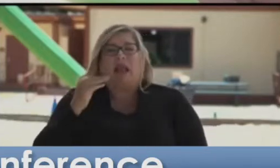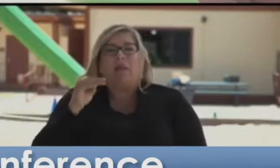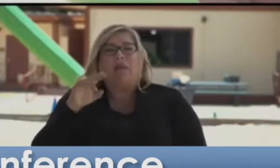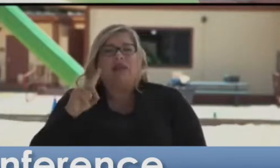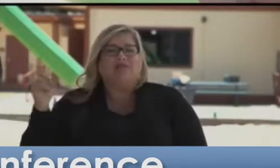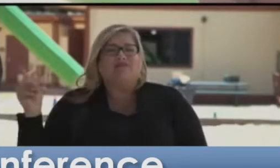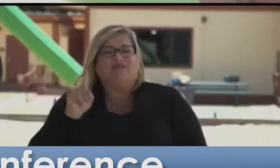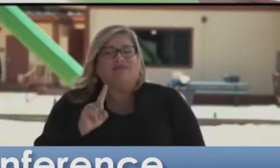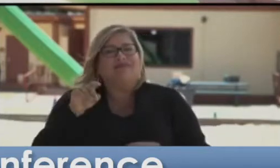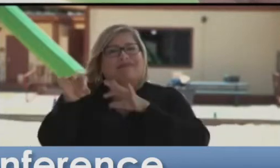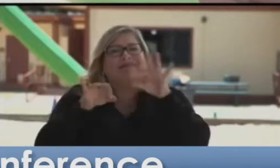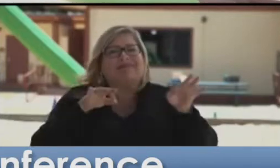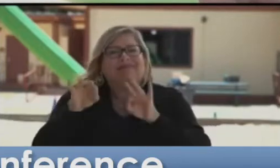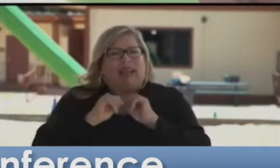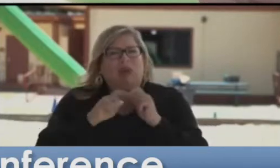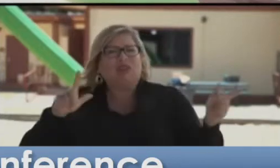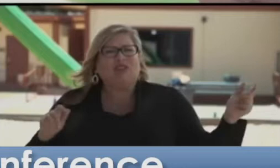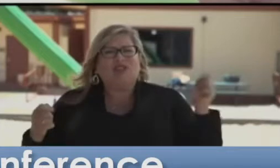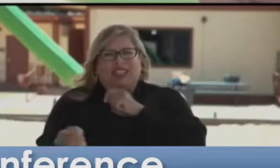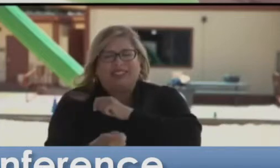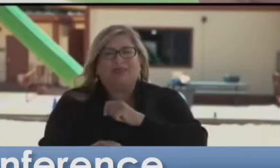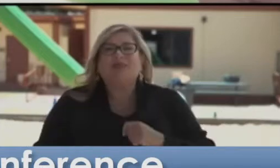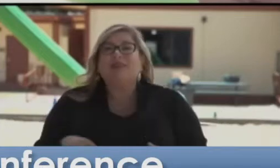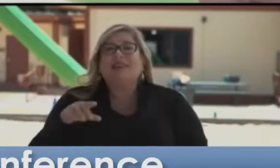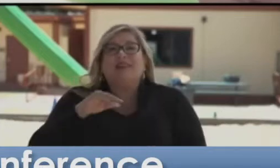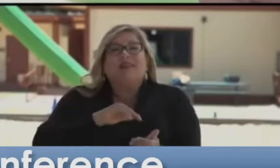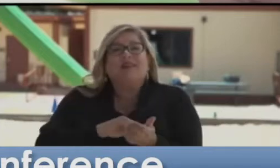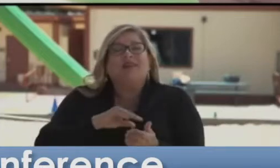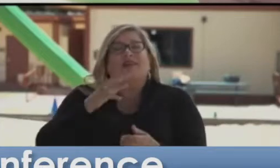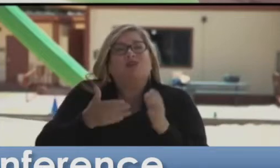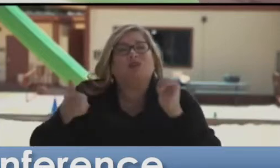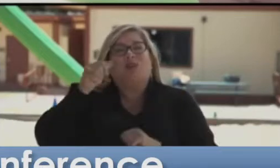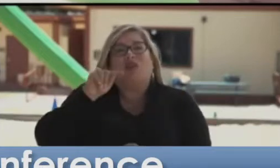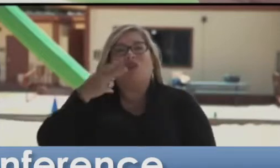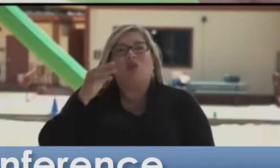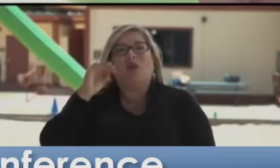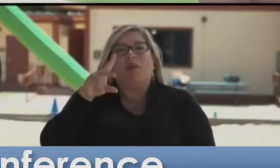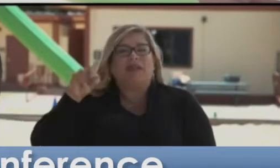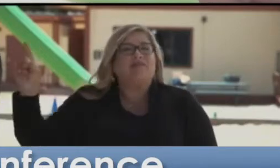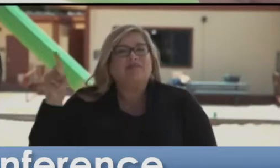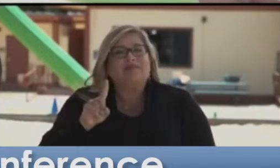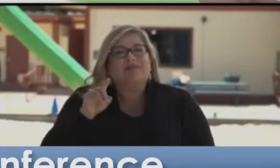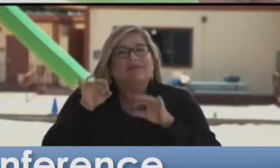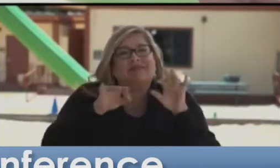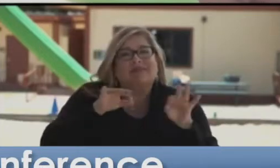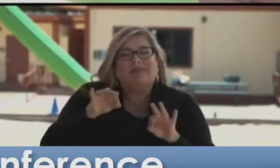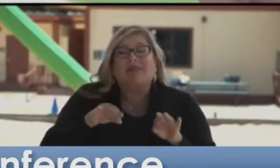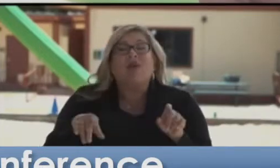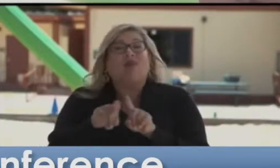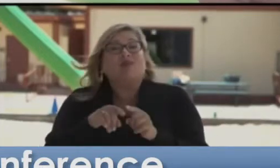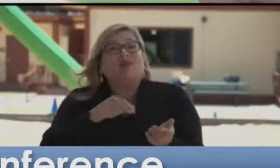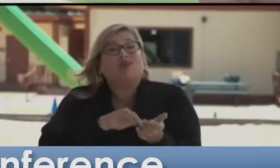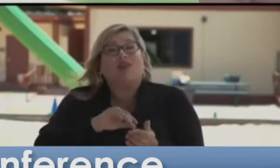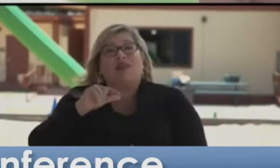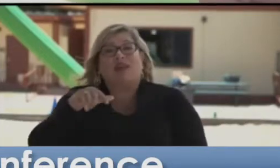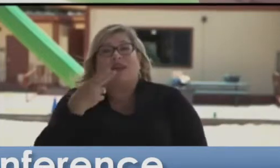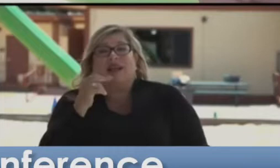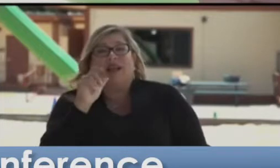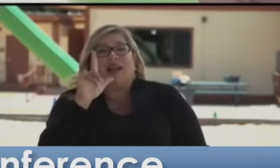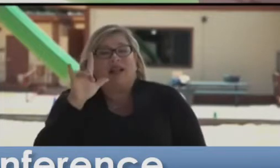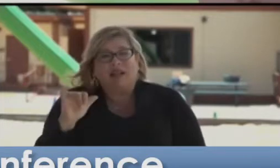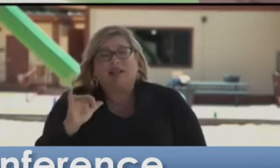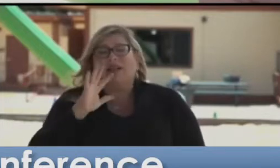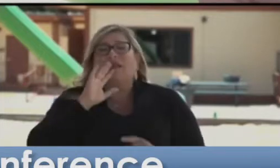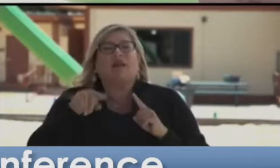about transformation. The superintendent about the opportunity to speak, as well as Dr. Galley, not in terms of